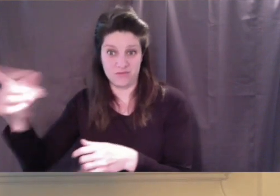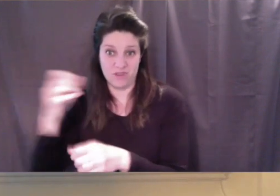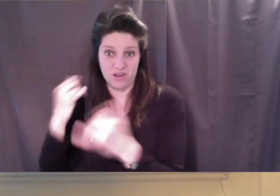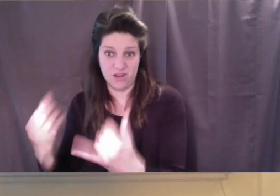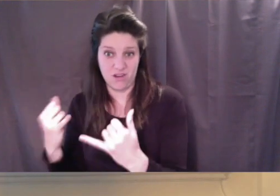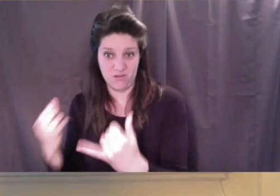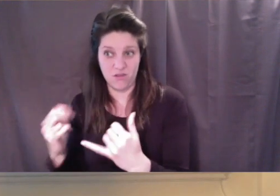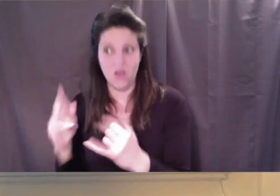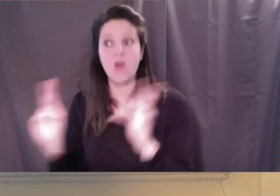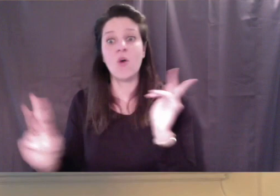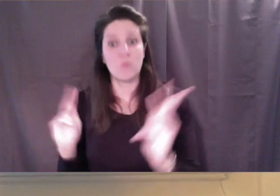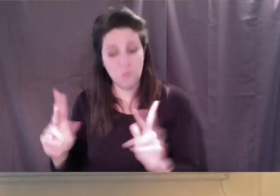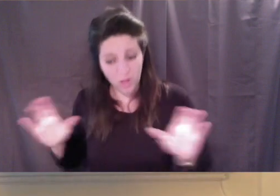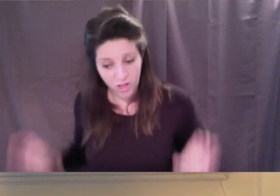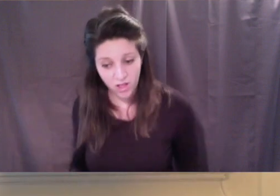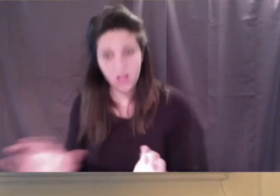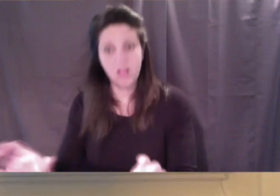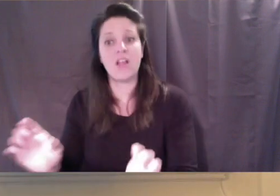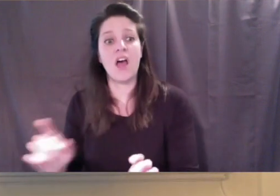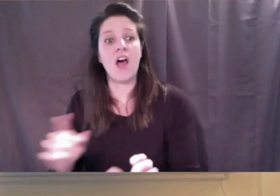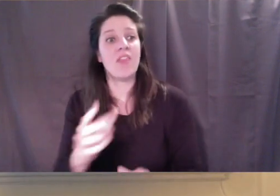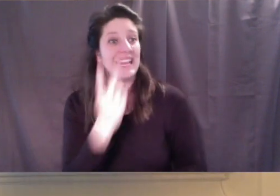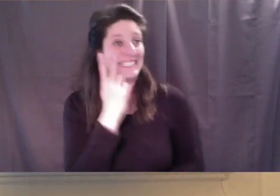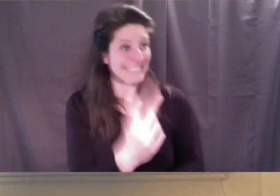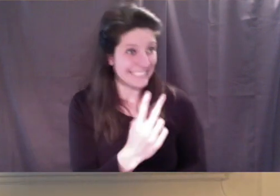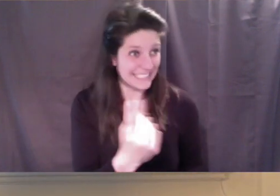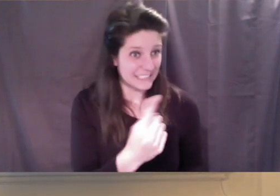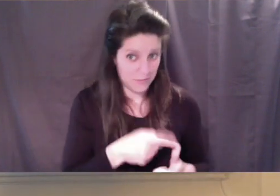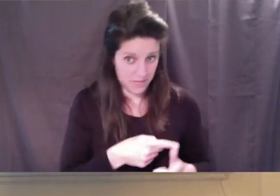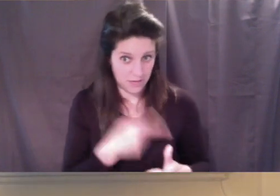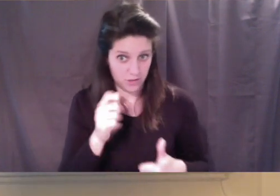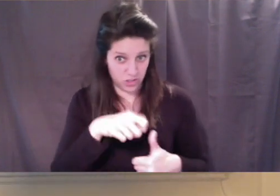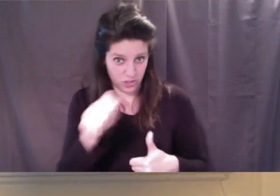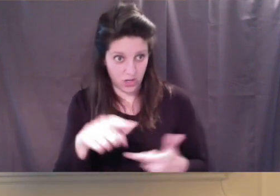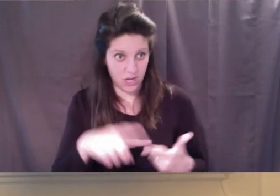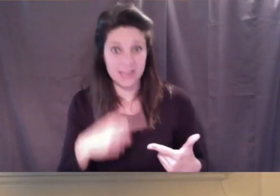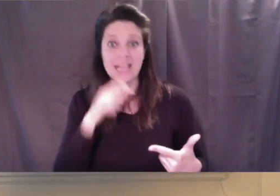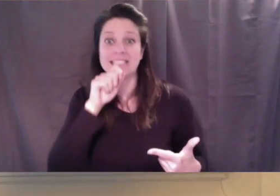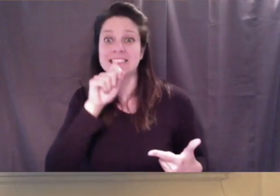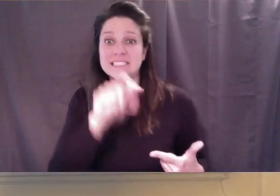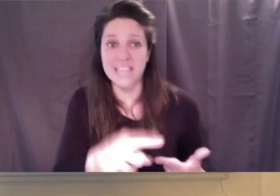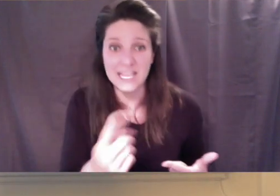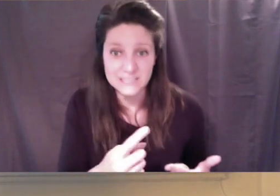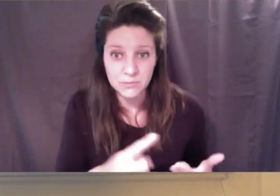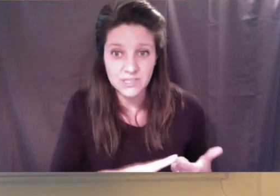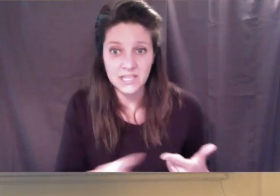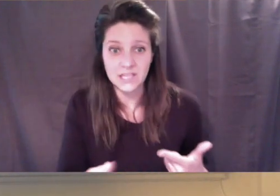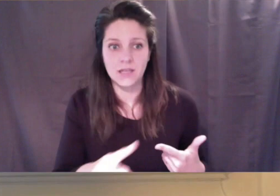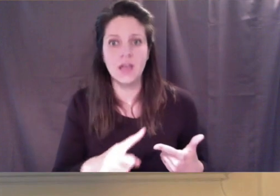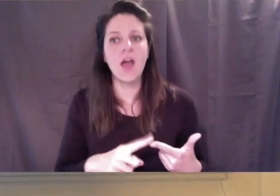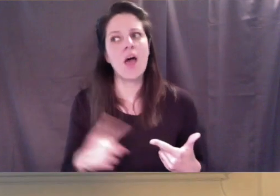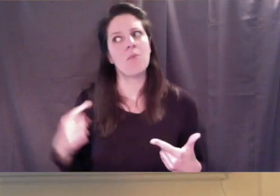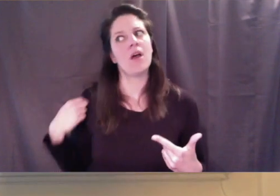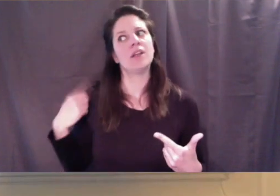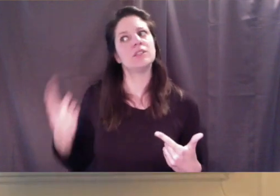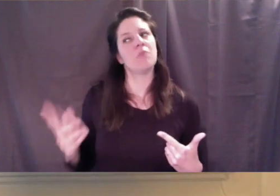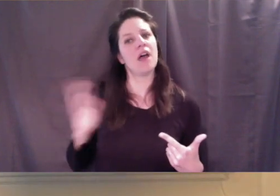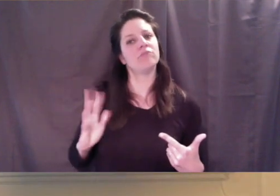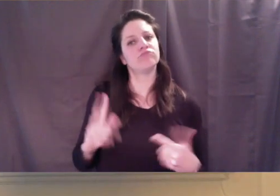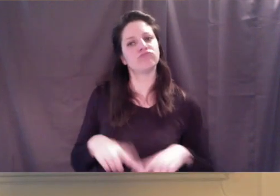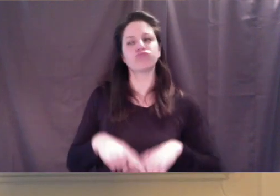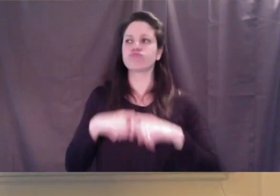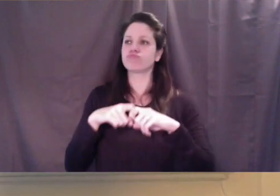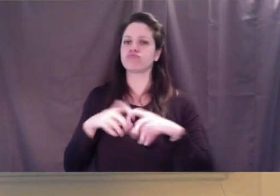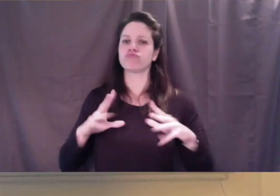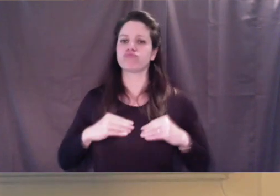observed that right now people are seeing something and they're saying something, and this is important. But he says that in the past, we mostly just stopped